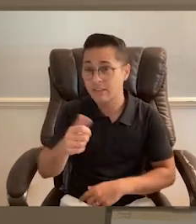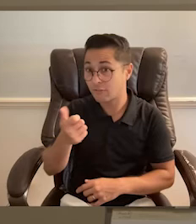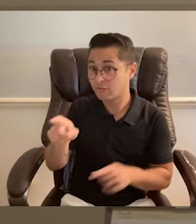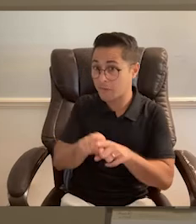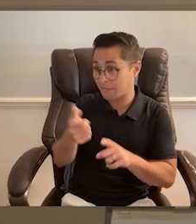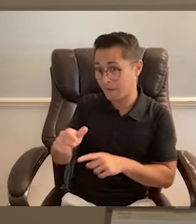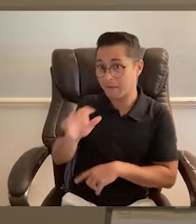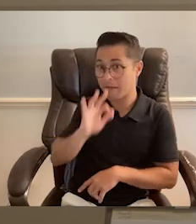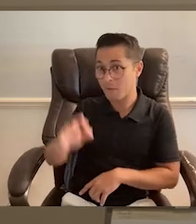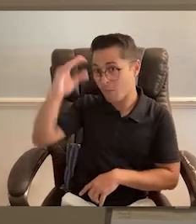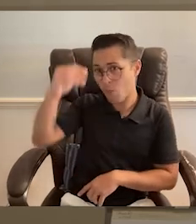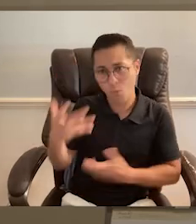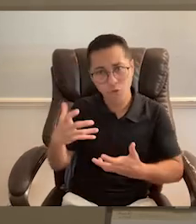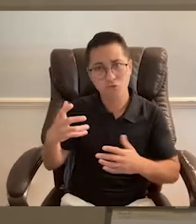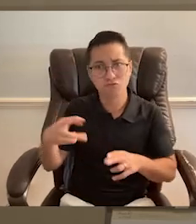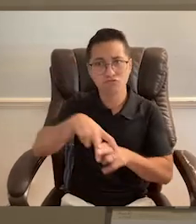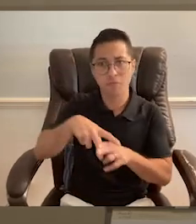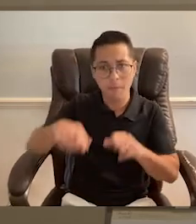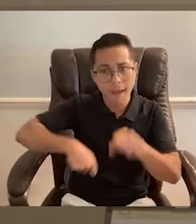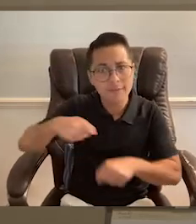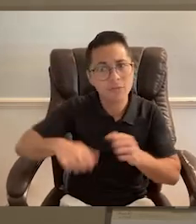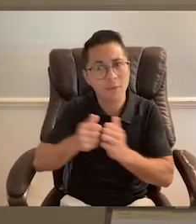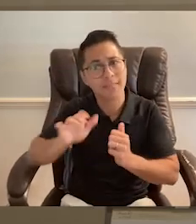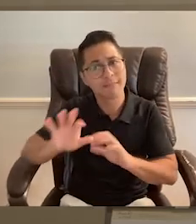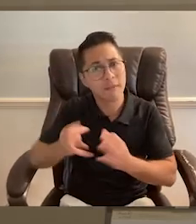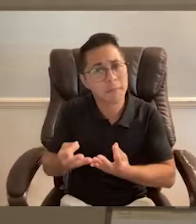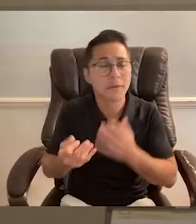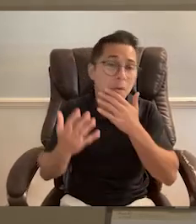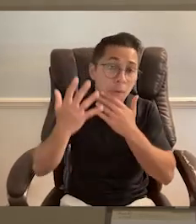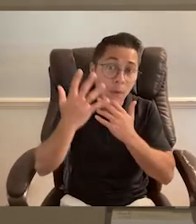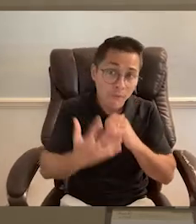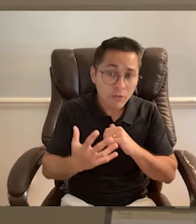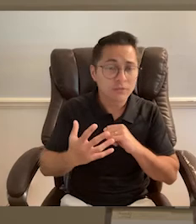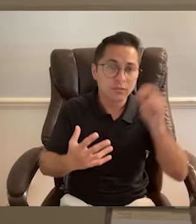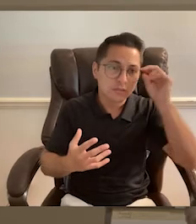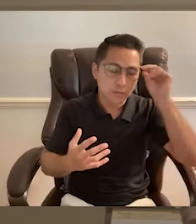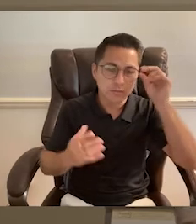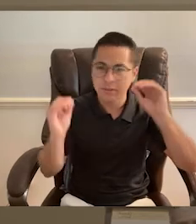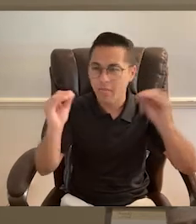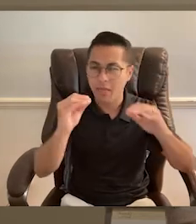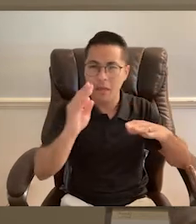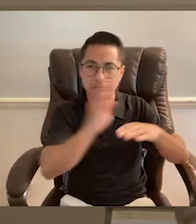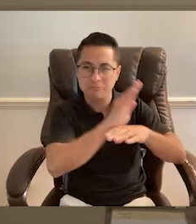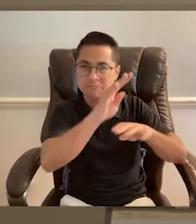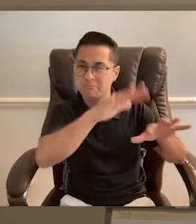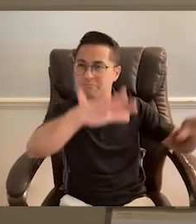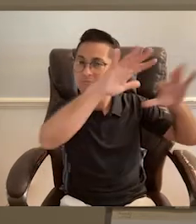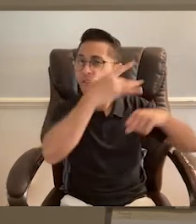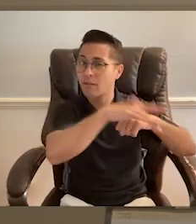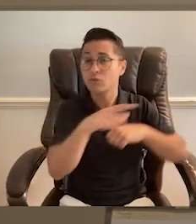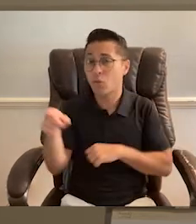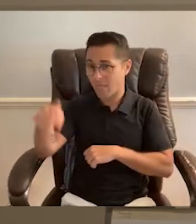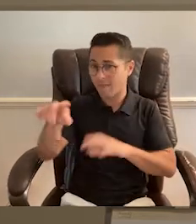forward 10 years later, when he became a teenager and wanted to drive, through vocational rehab, we were able